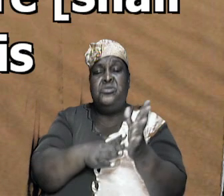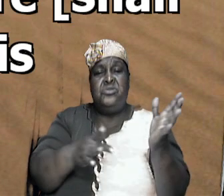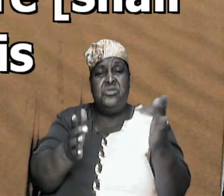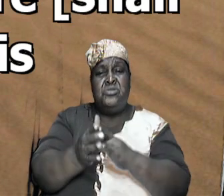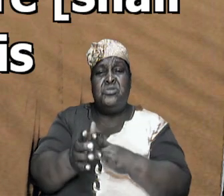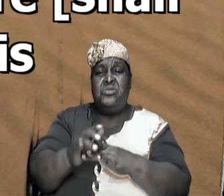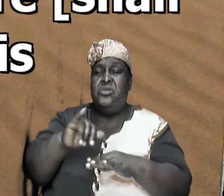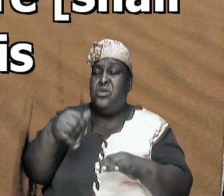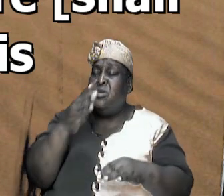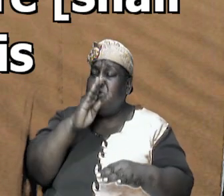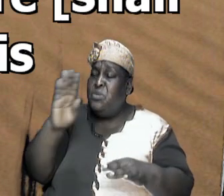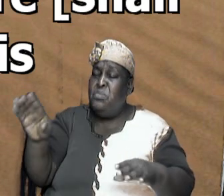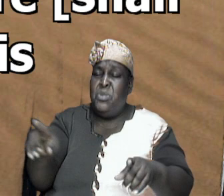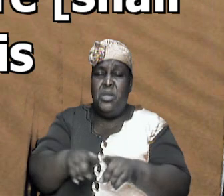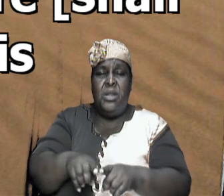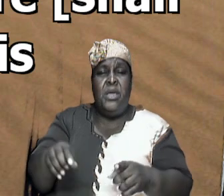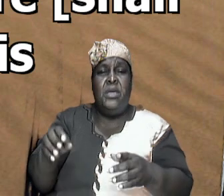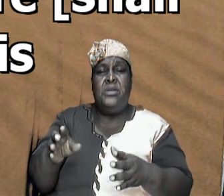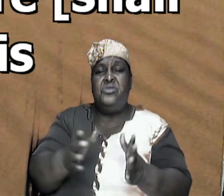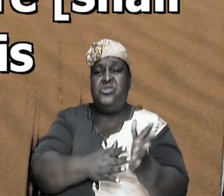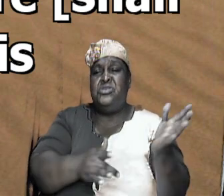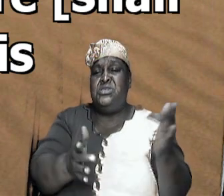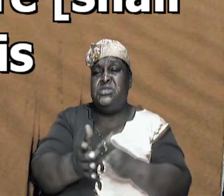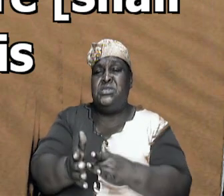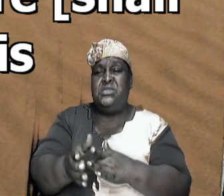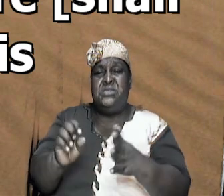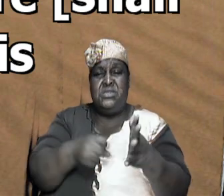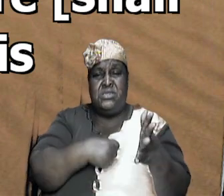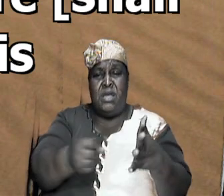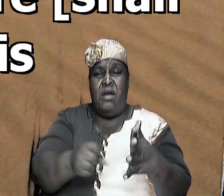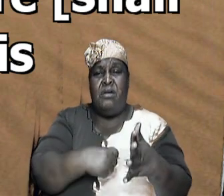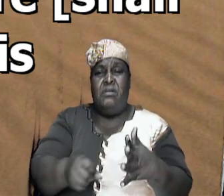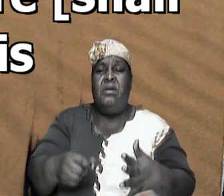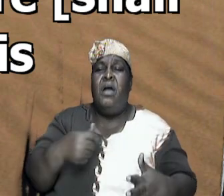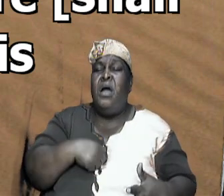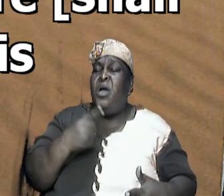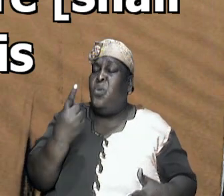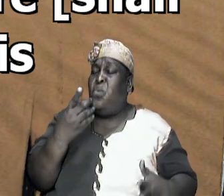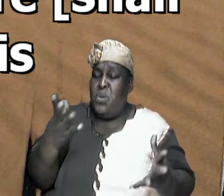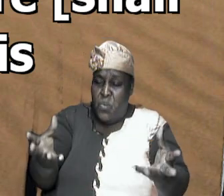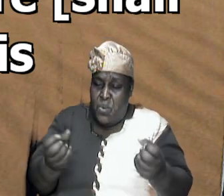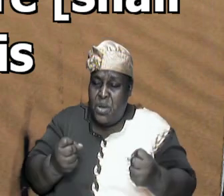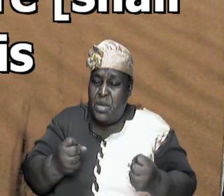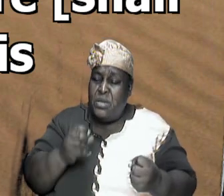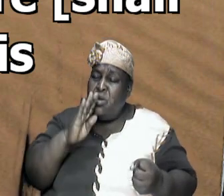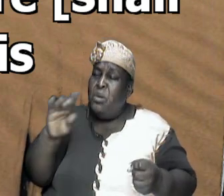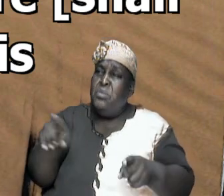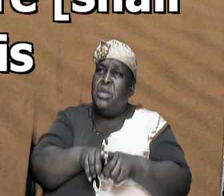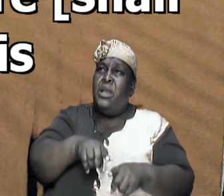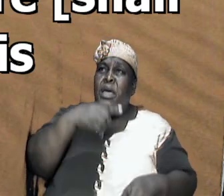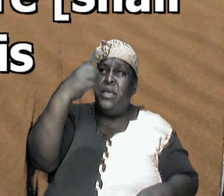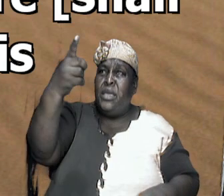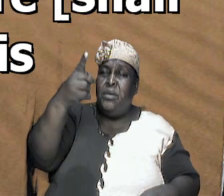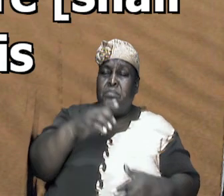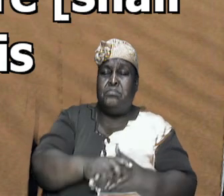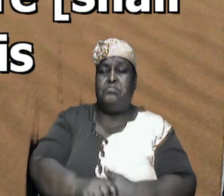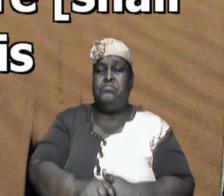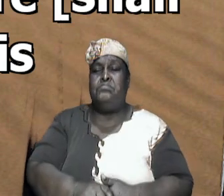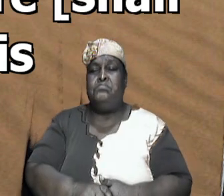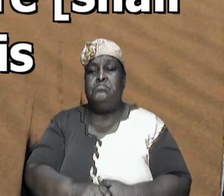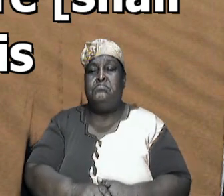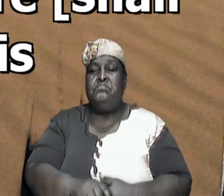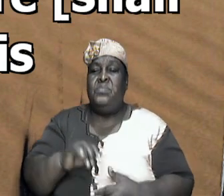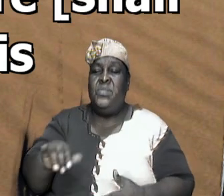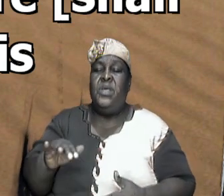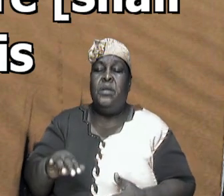song, just to be like Jesus, just to be like Jesus. I only want to be like him. Yes, that